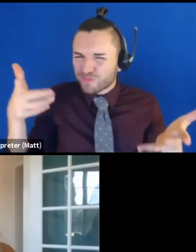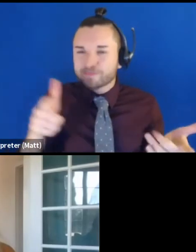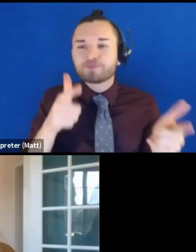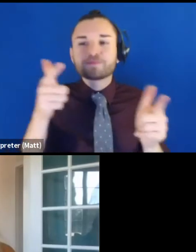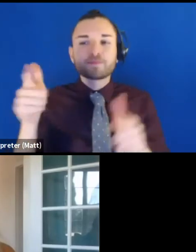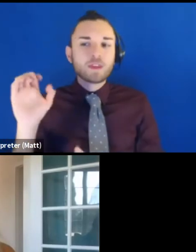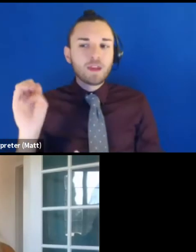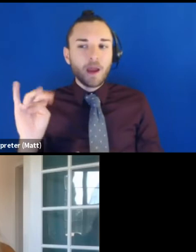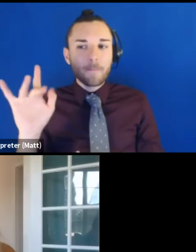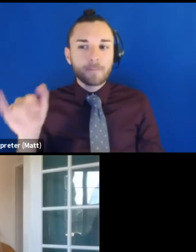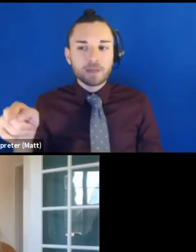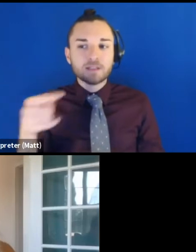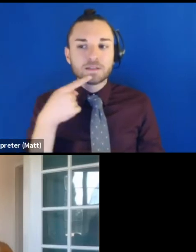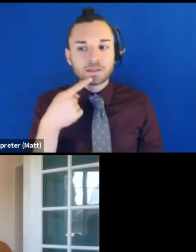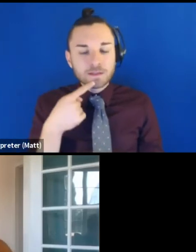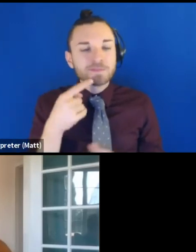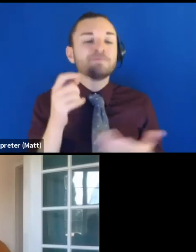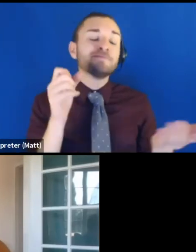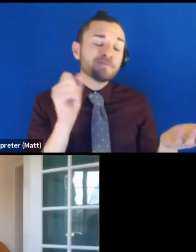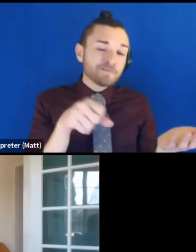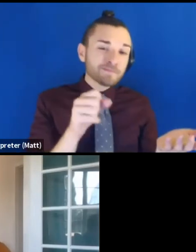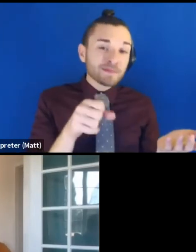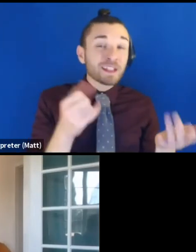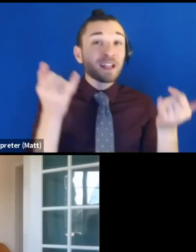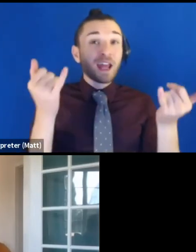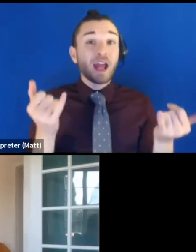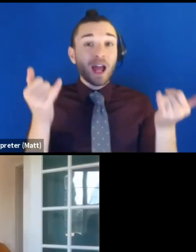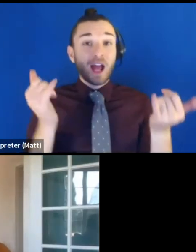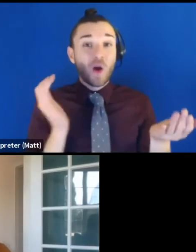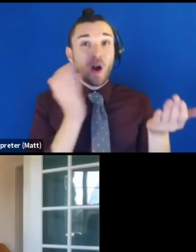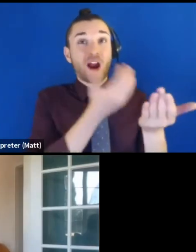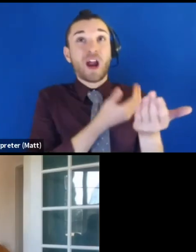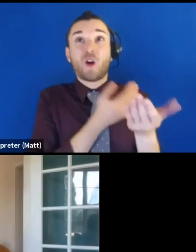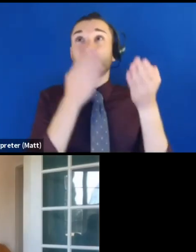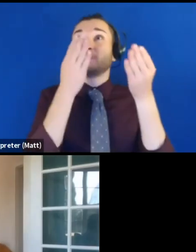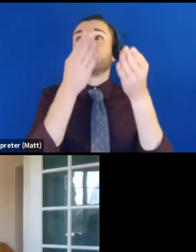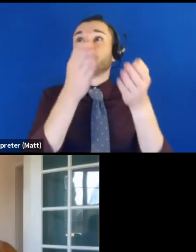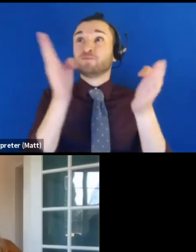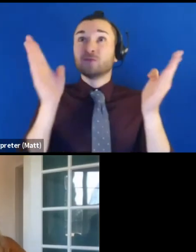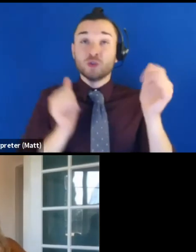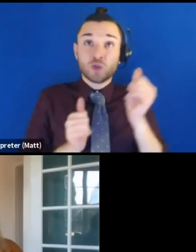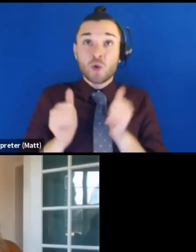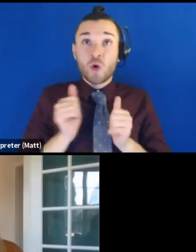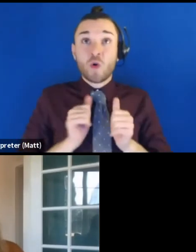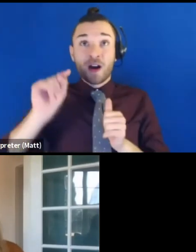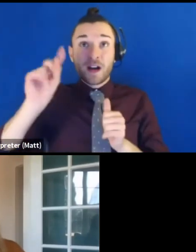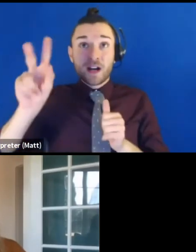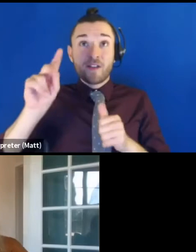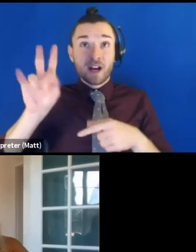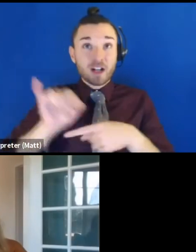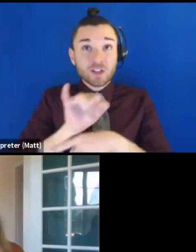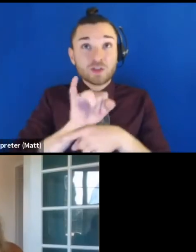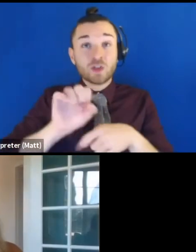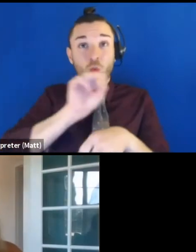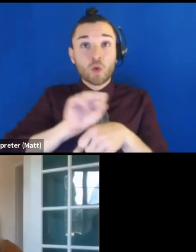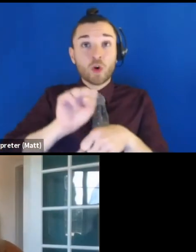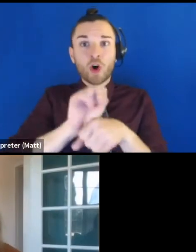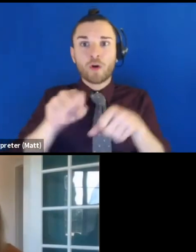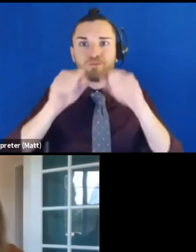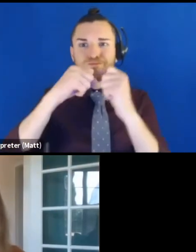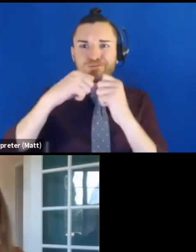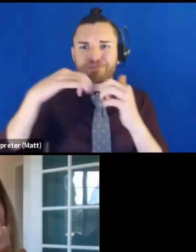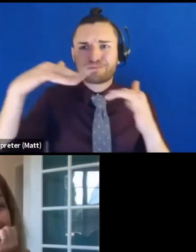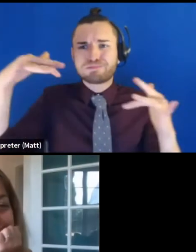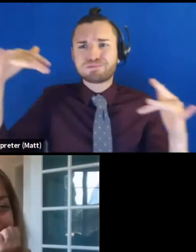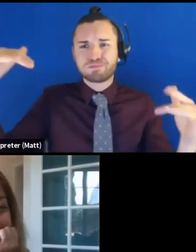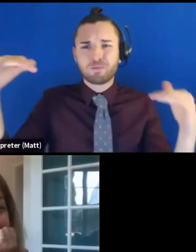actually a subset of a greater diversification of the kinds of shows that get made and the kinds of people that they get made about. It's